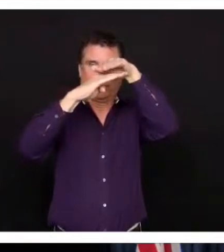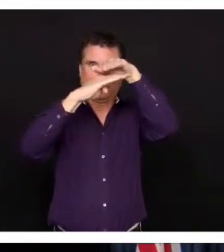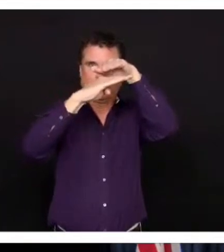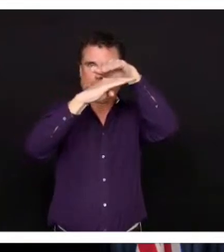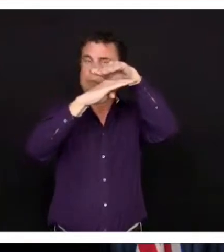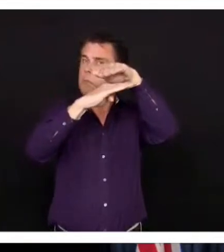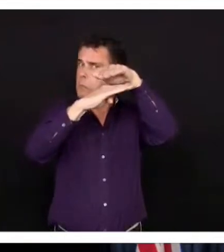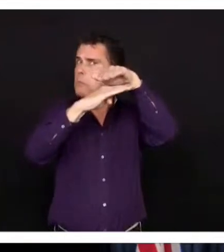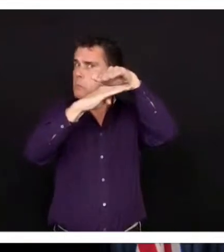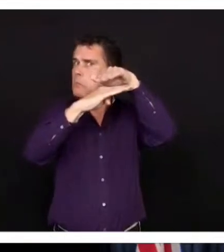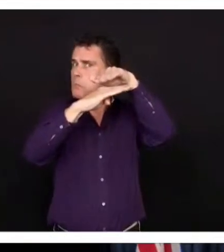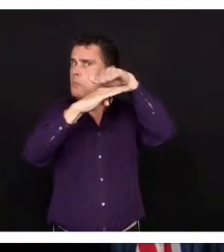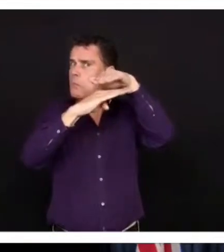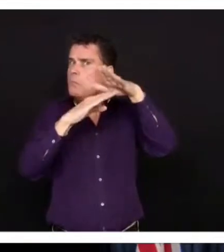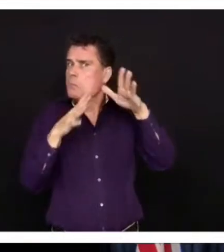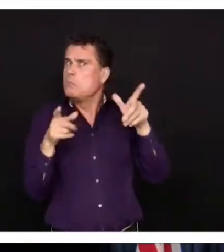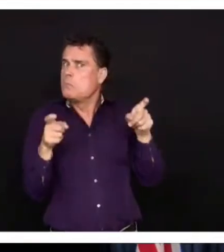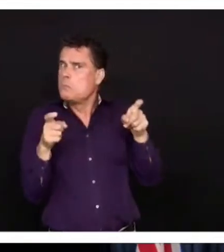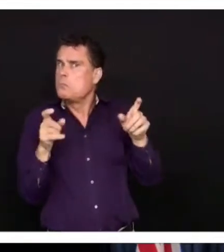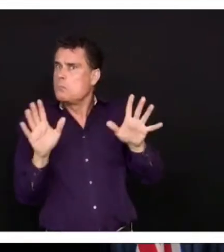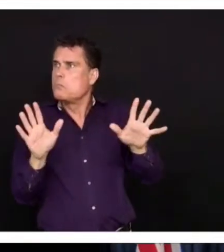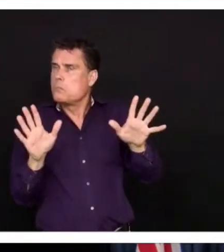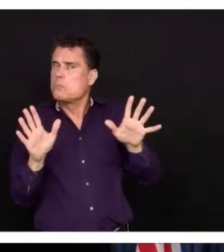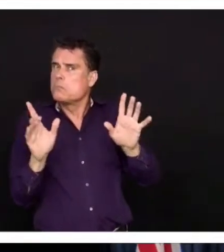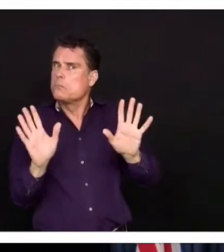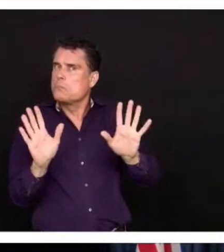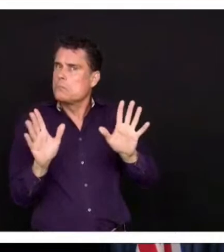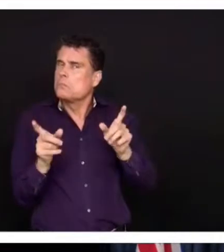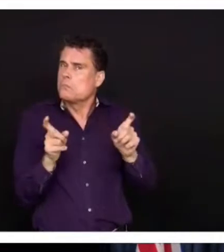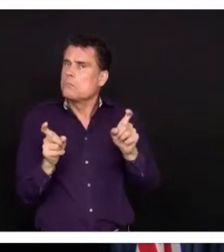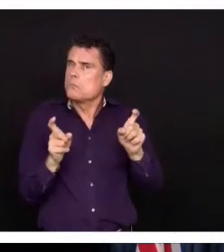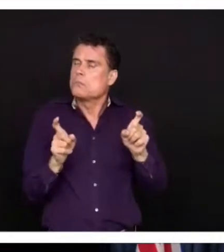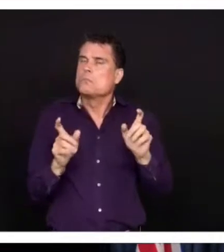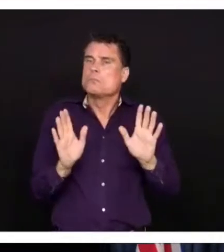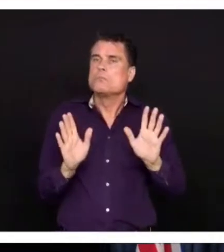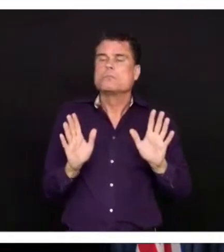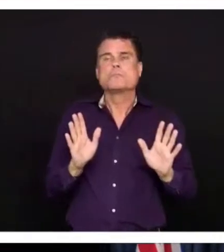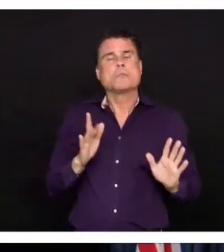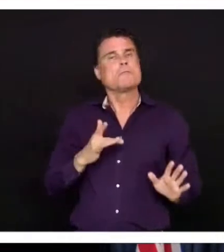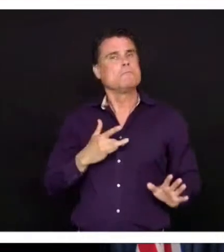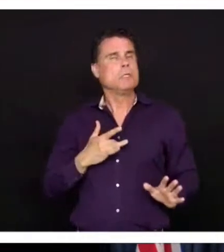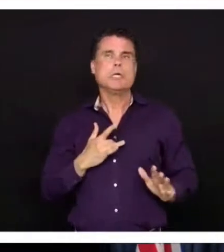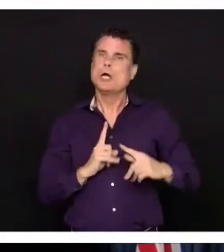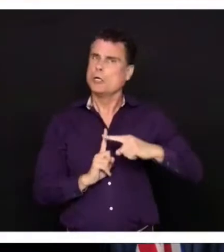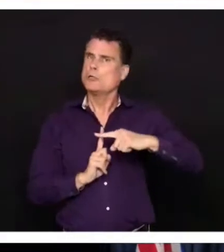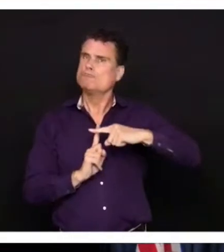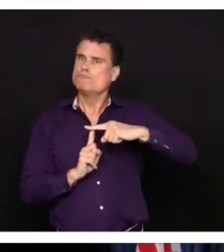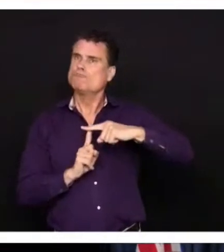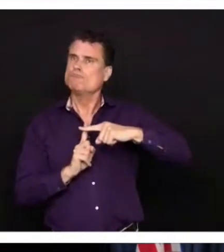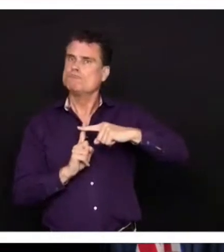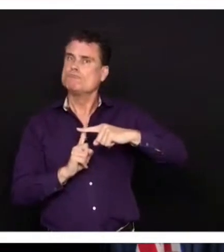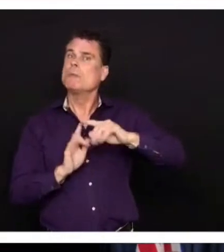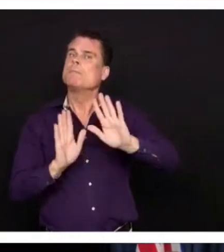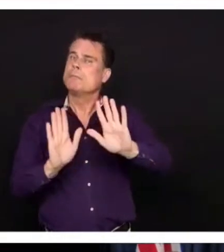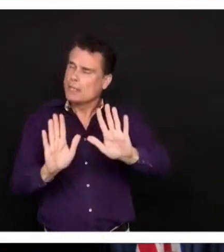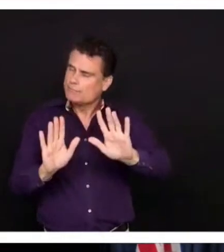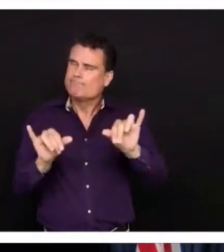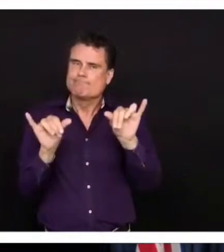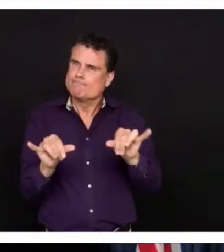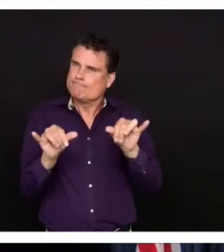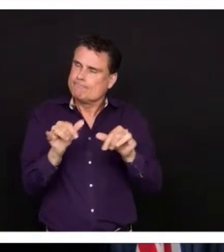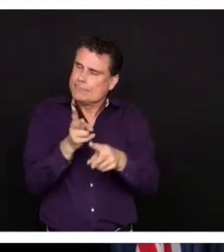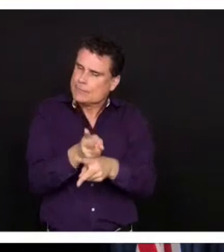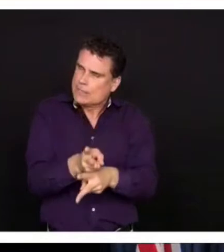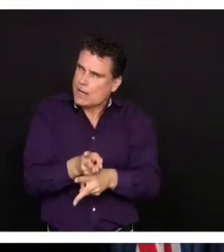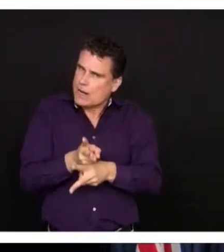only cautious optimism. Deaths, of course, continue to be particularly profound amongst those who are elderly and frail,